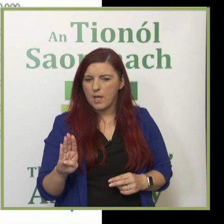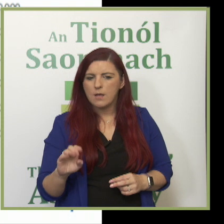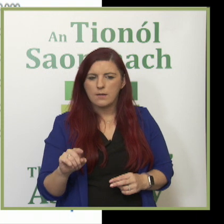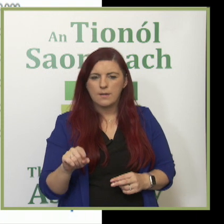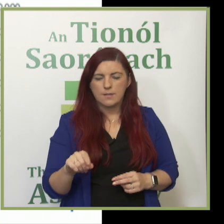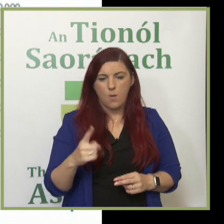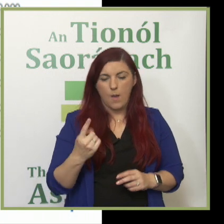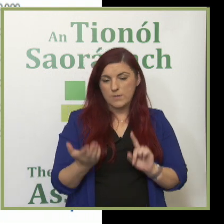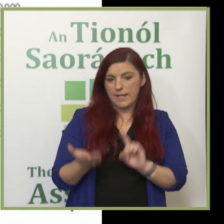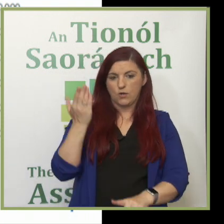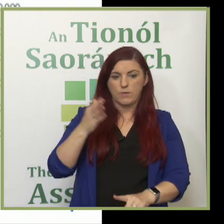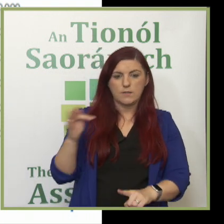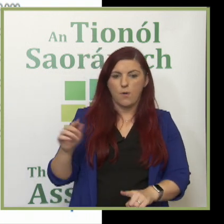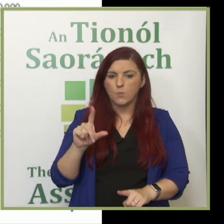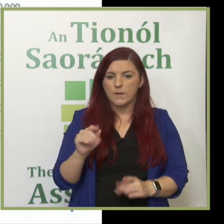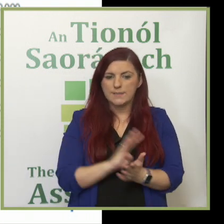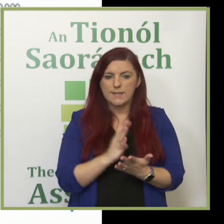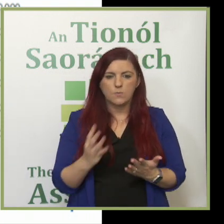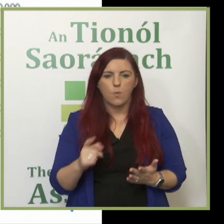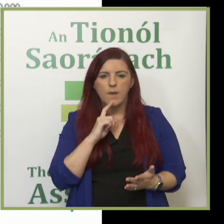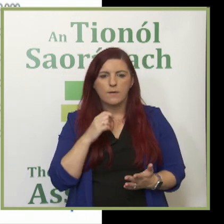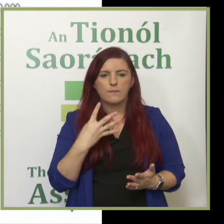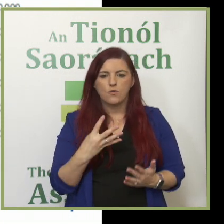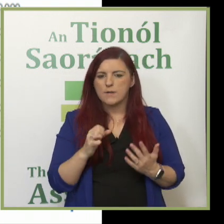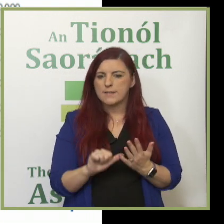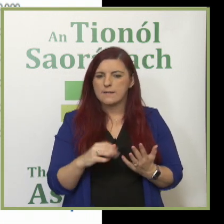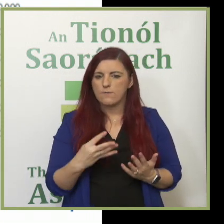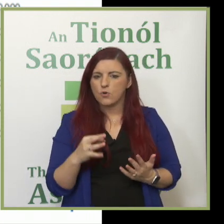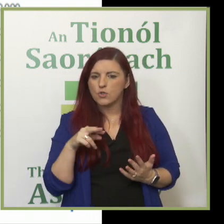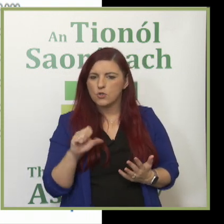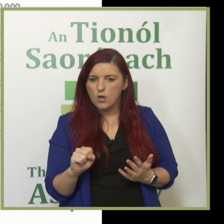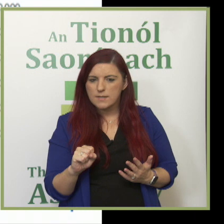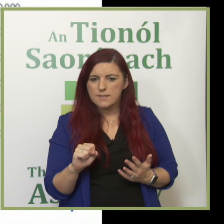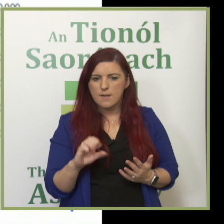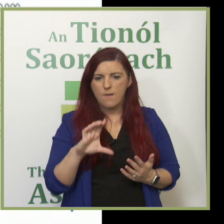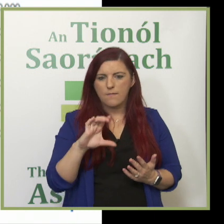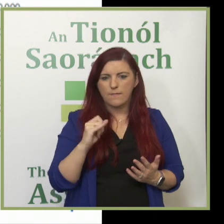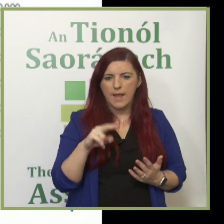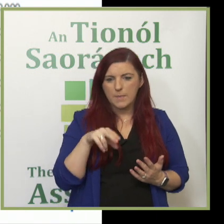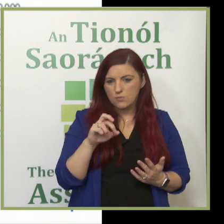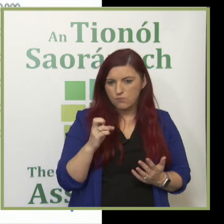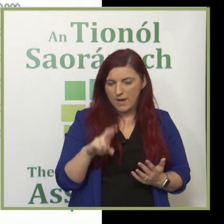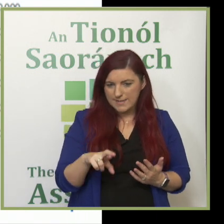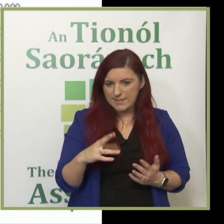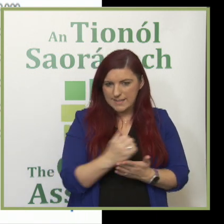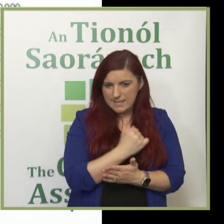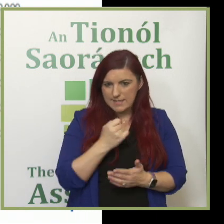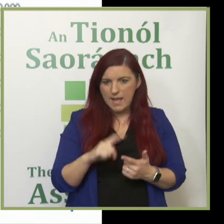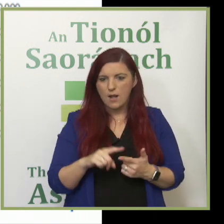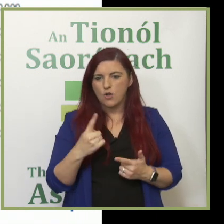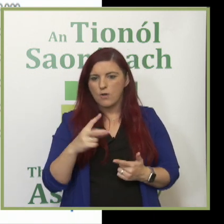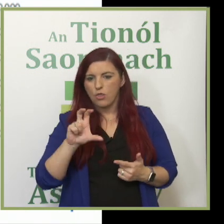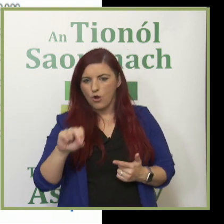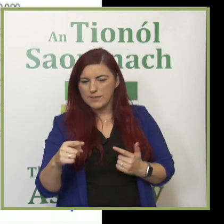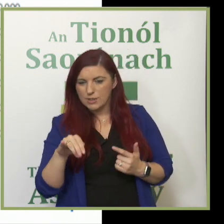on 2019, where we had 464 tons of cannabis resin seized and 130 tons of cannabis herb